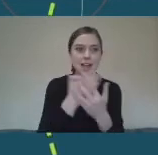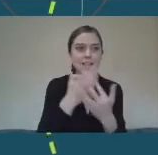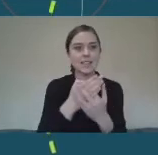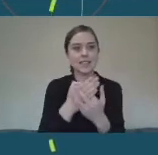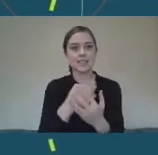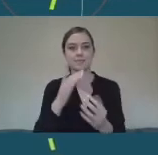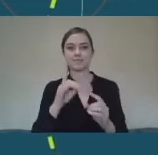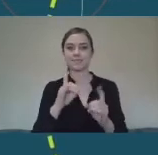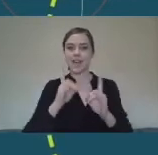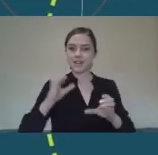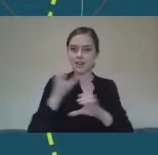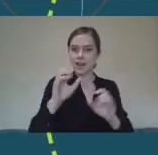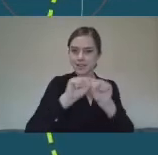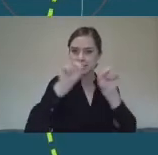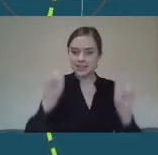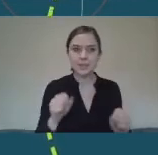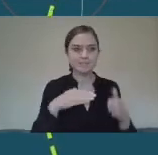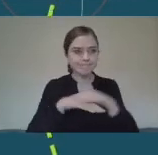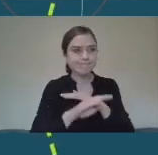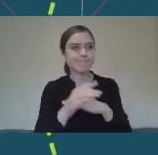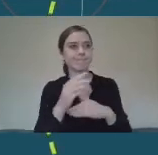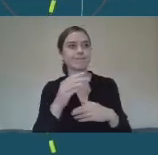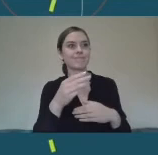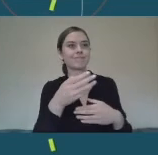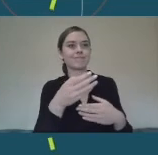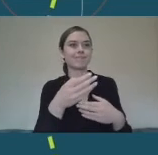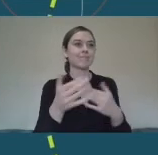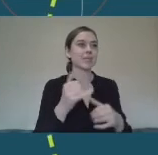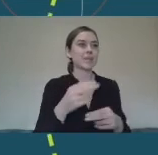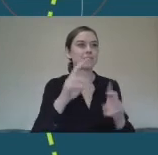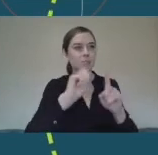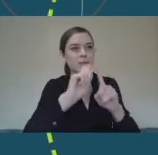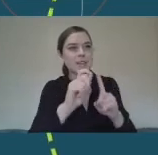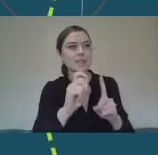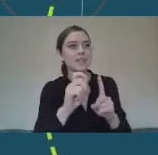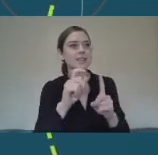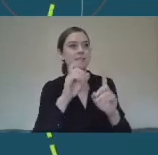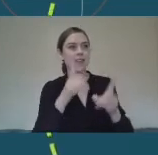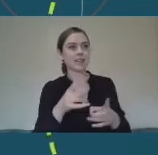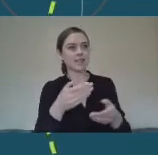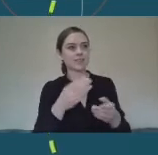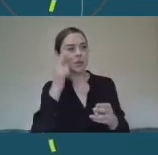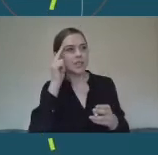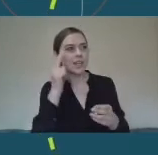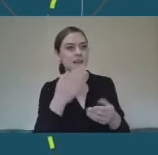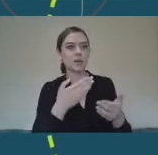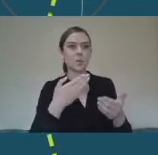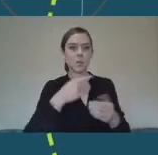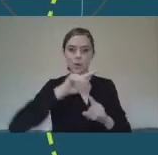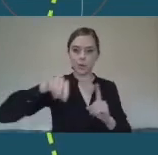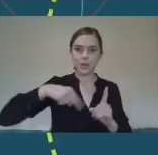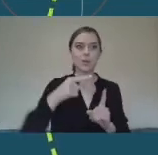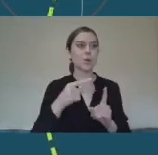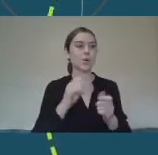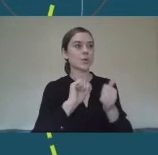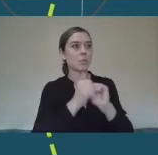into the healthcare system, get health professionals to understand what we do on the sports, exercise, recreation side